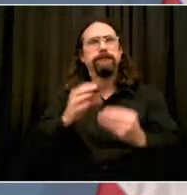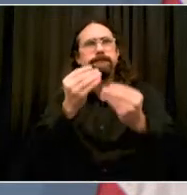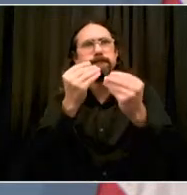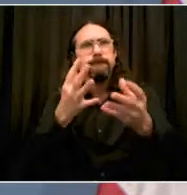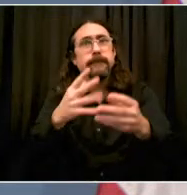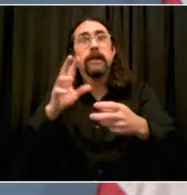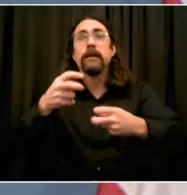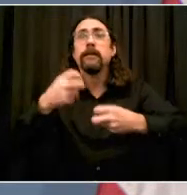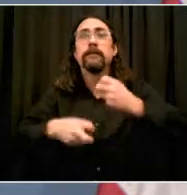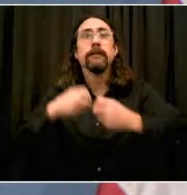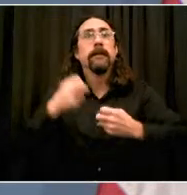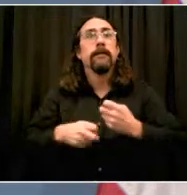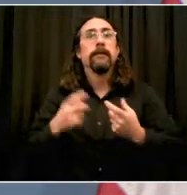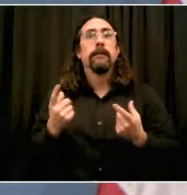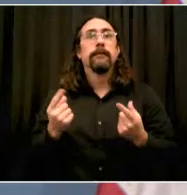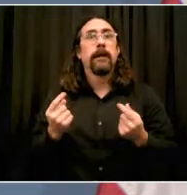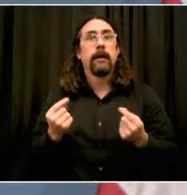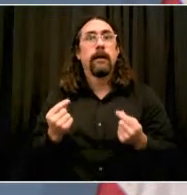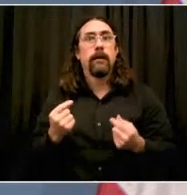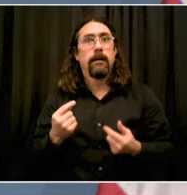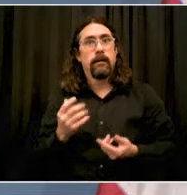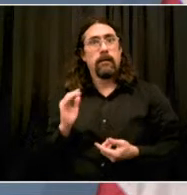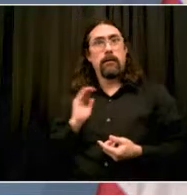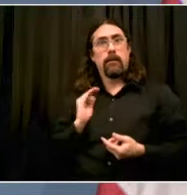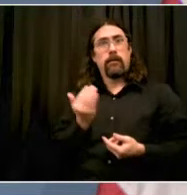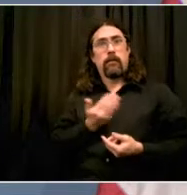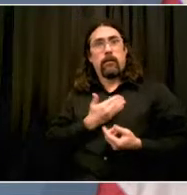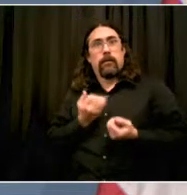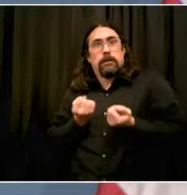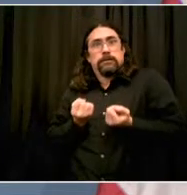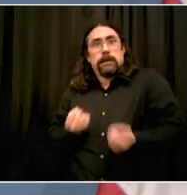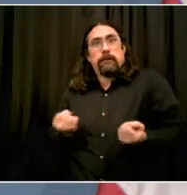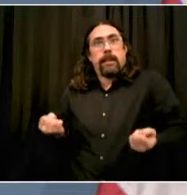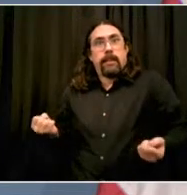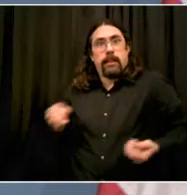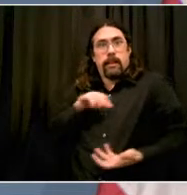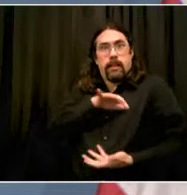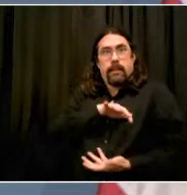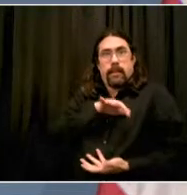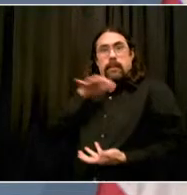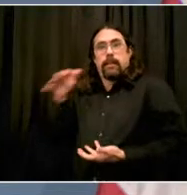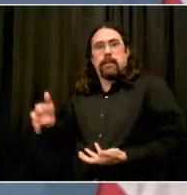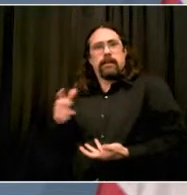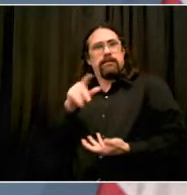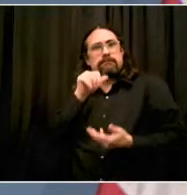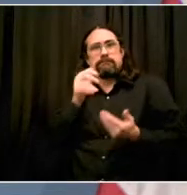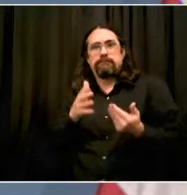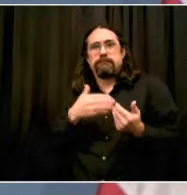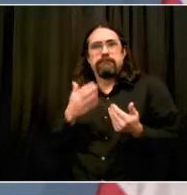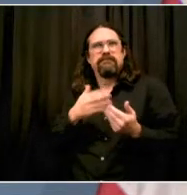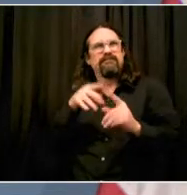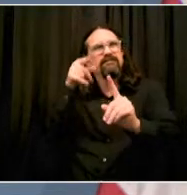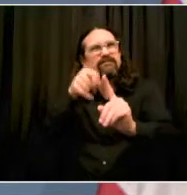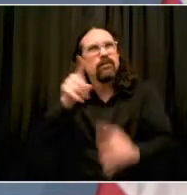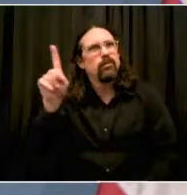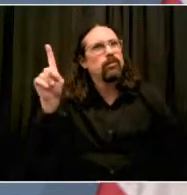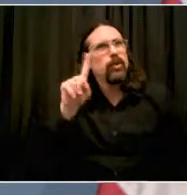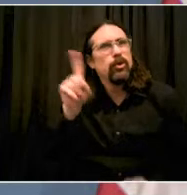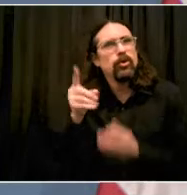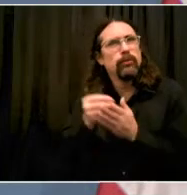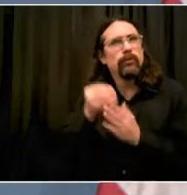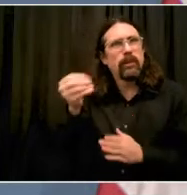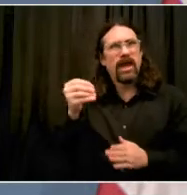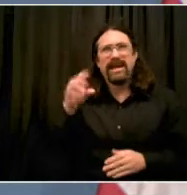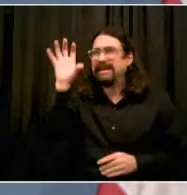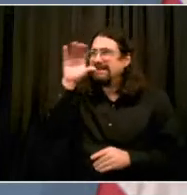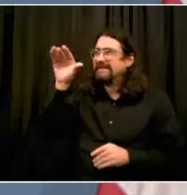at the top of the list. So we have approximately 40,000 devices that have either arrived or will arrive